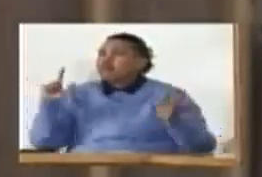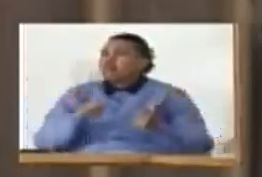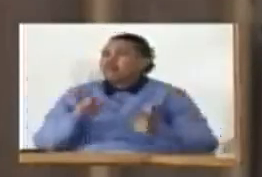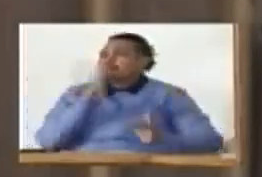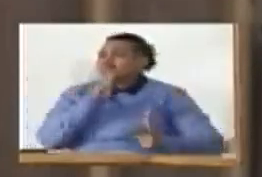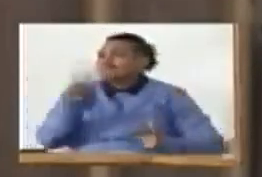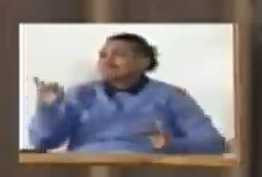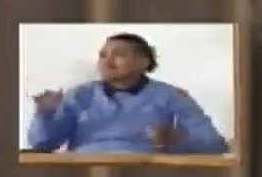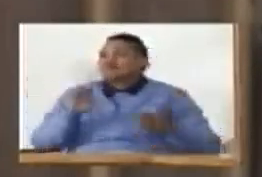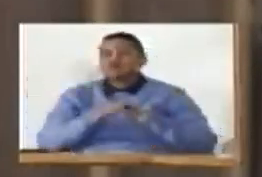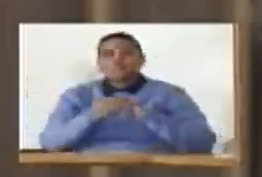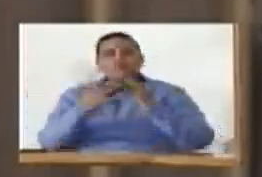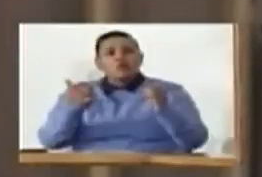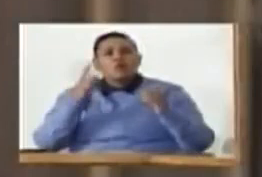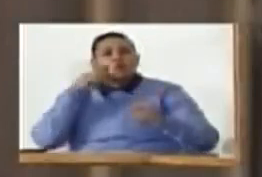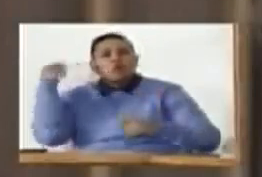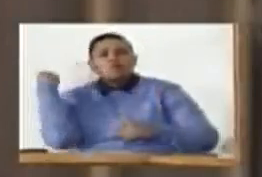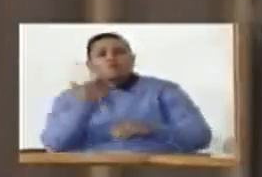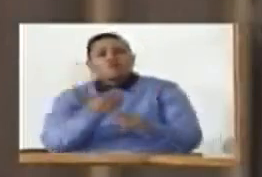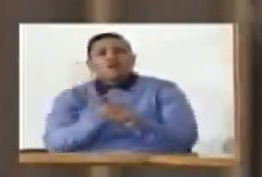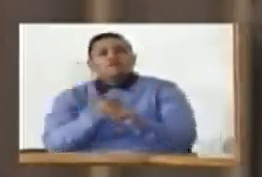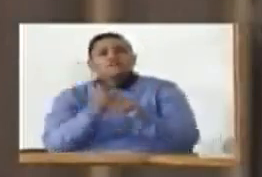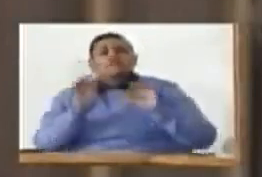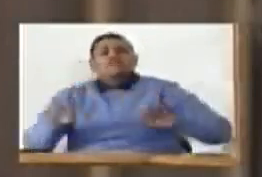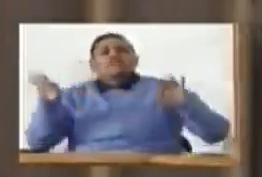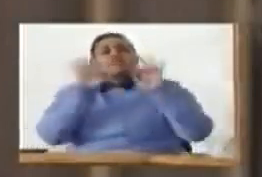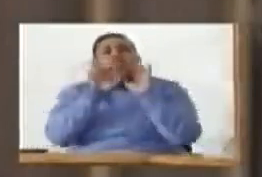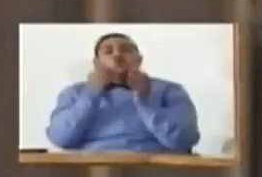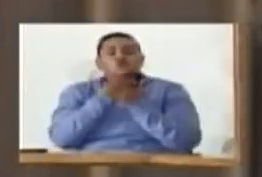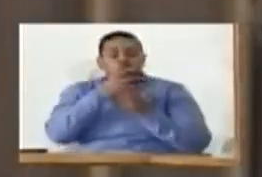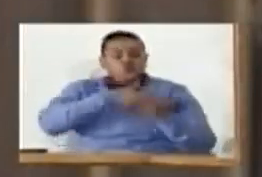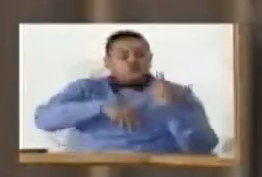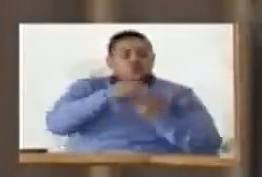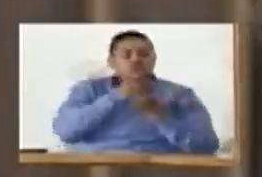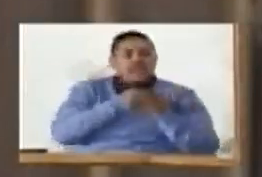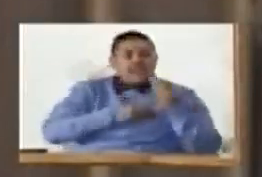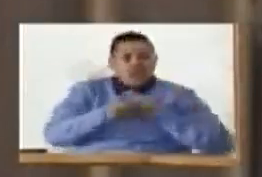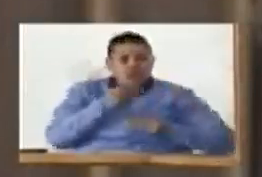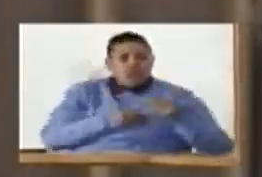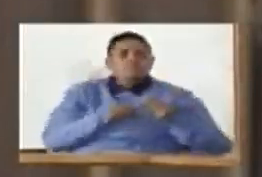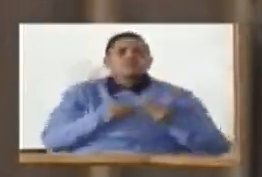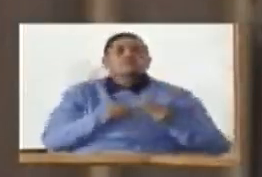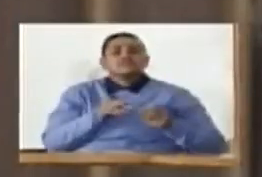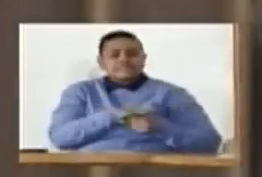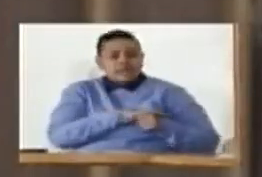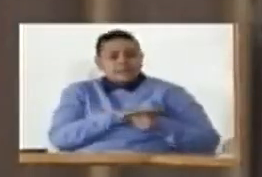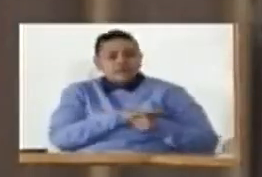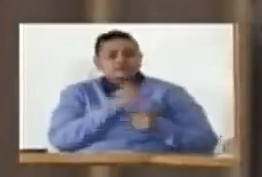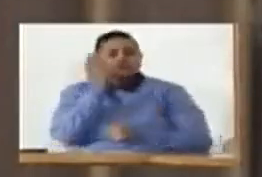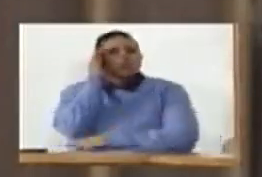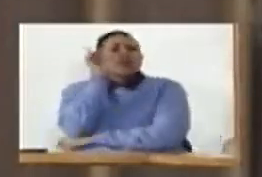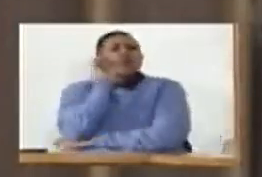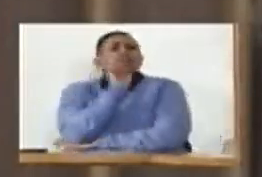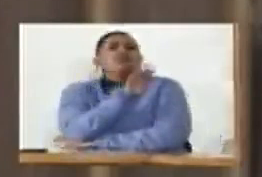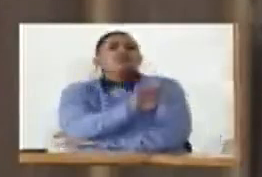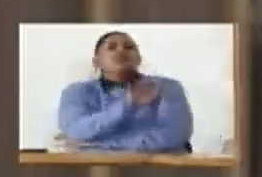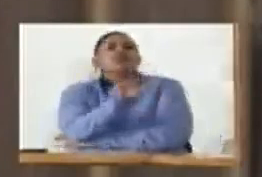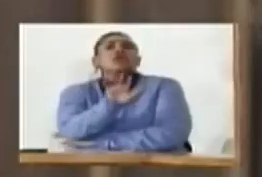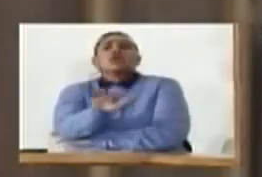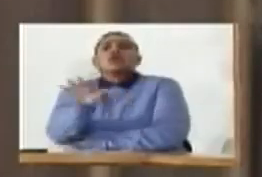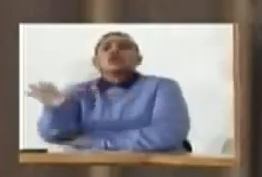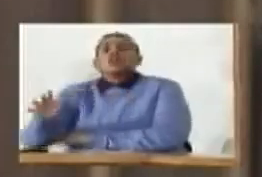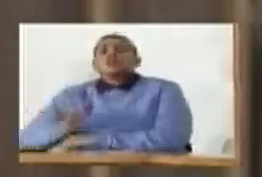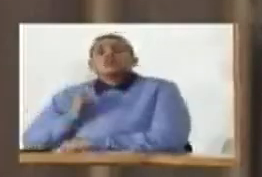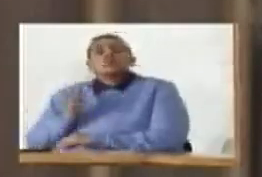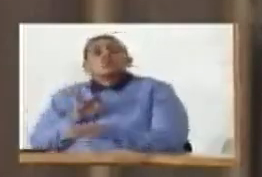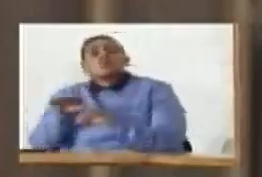also provide critical socioeconomic, demographic, and environmental information on these settlements that will inform